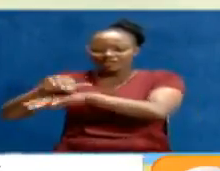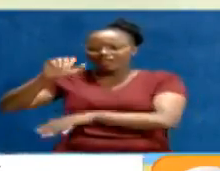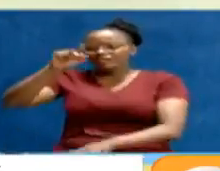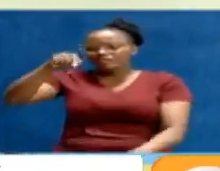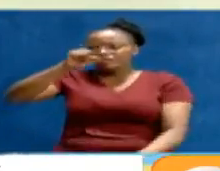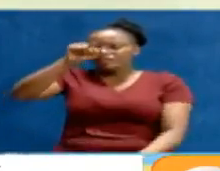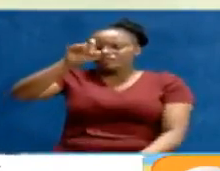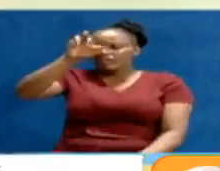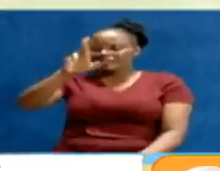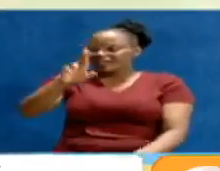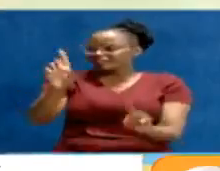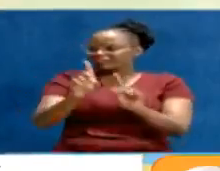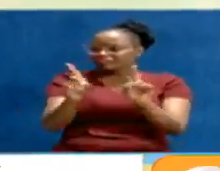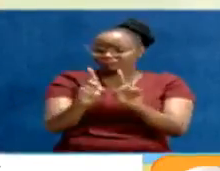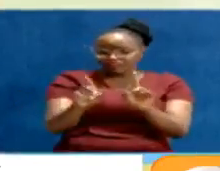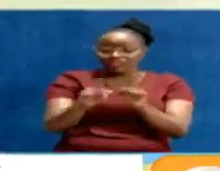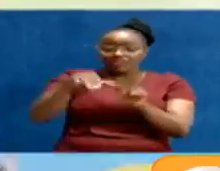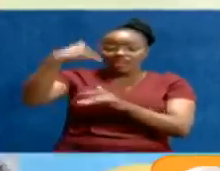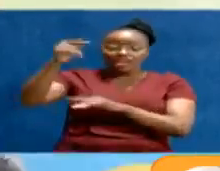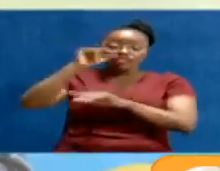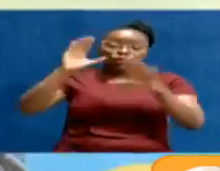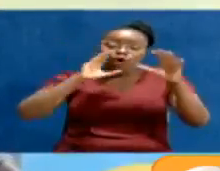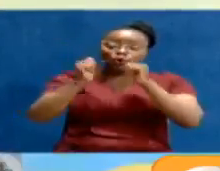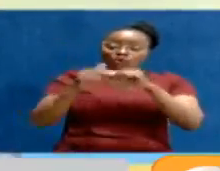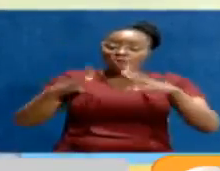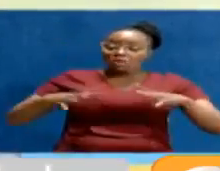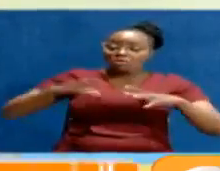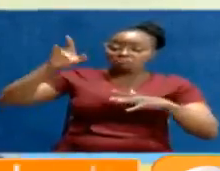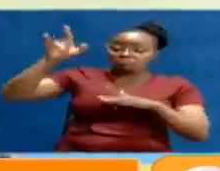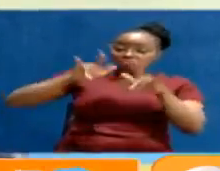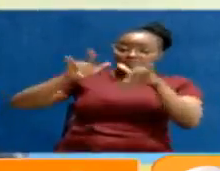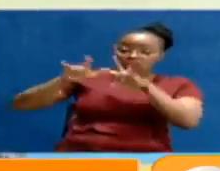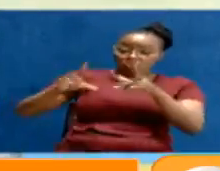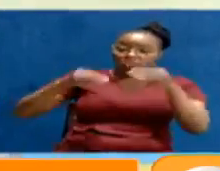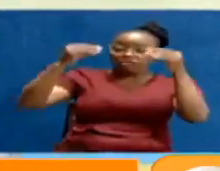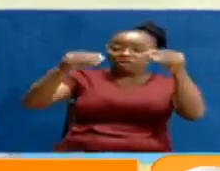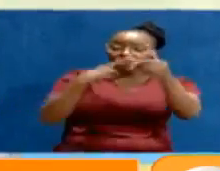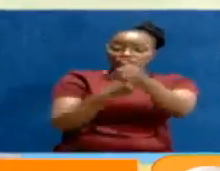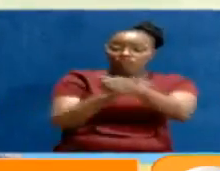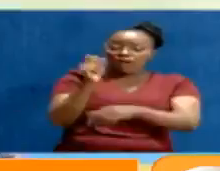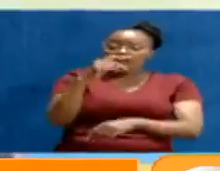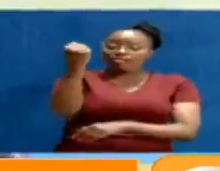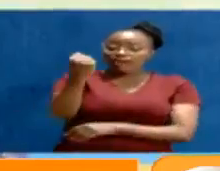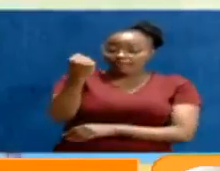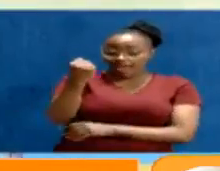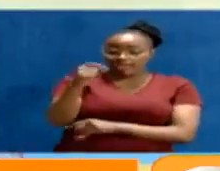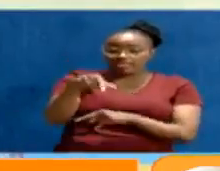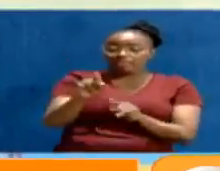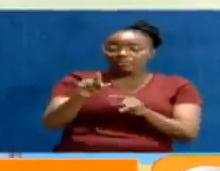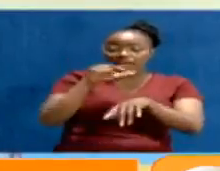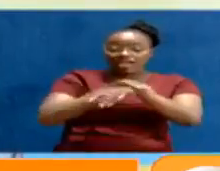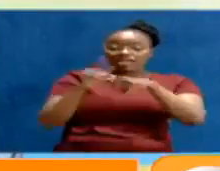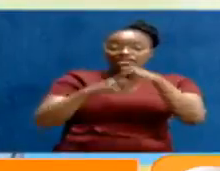are in constant discussion with COVAX on a daily basis. Last week they told us during the month of May, they will